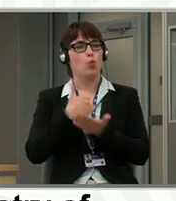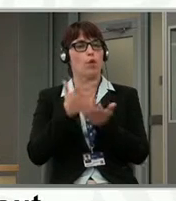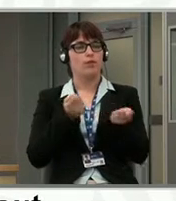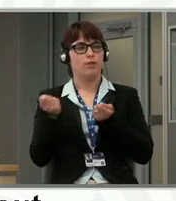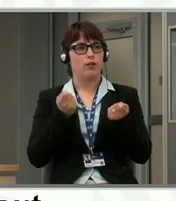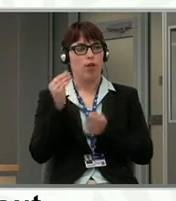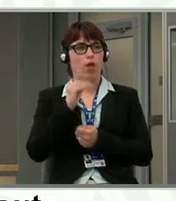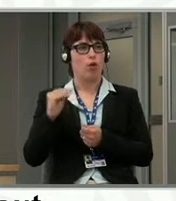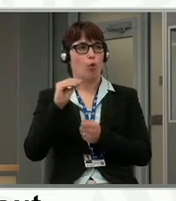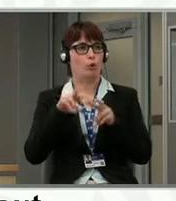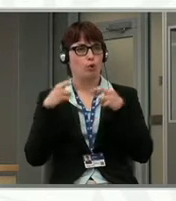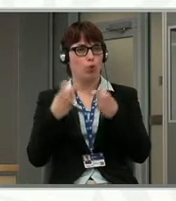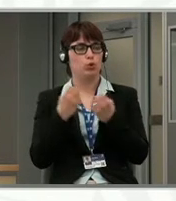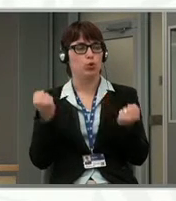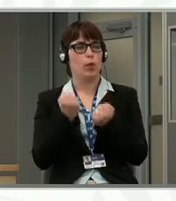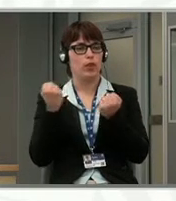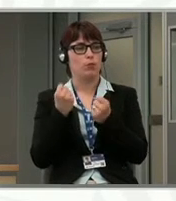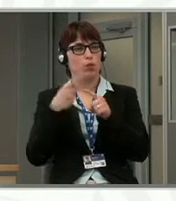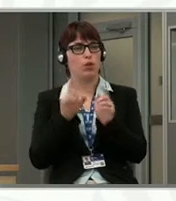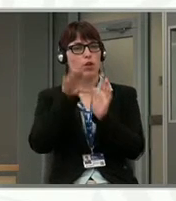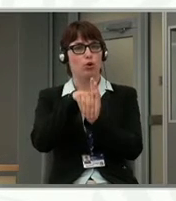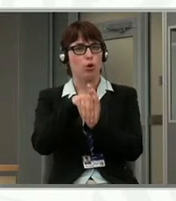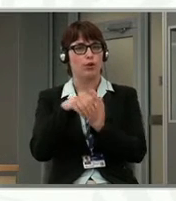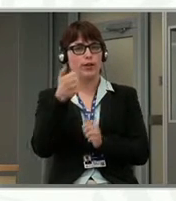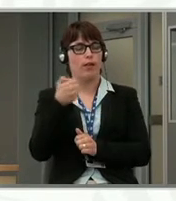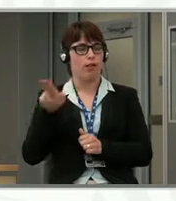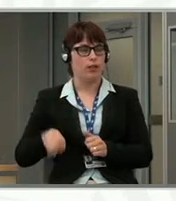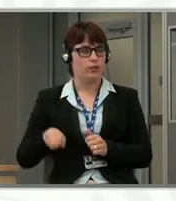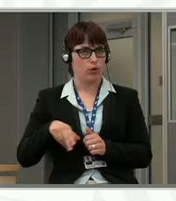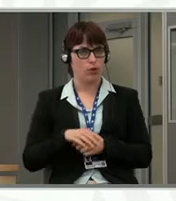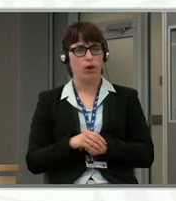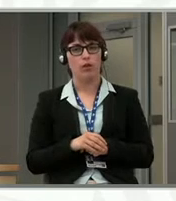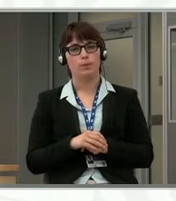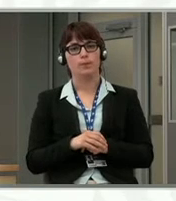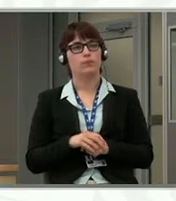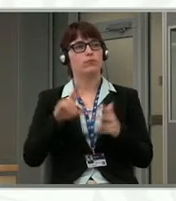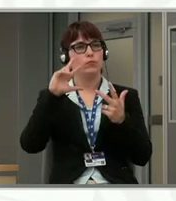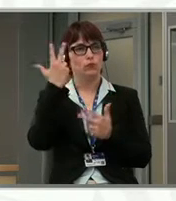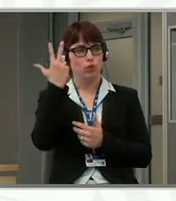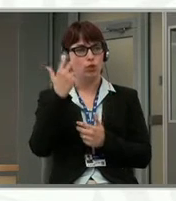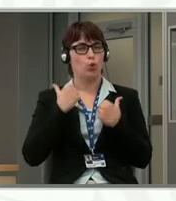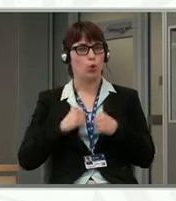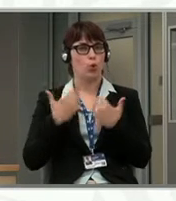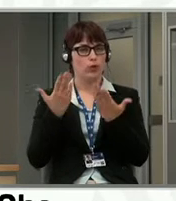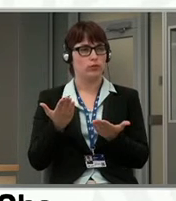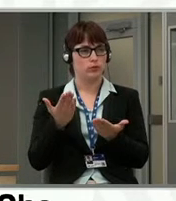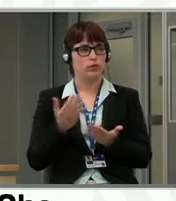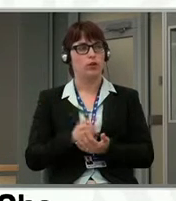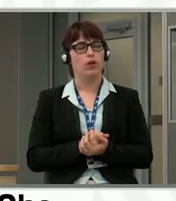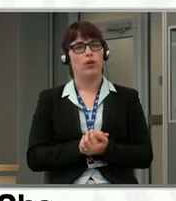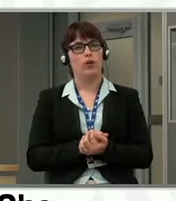Ms. Cabrala will give her speech, and she works in Inclusion